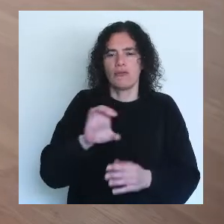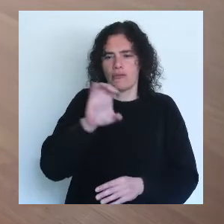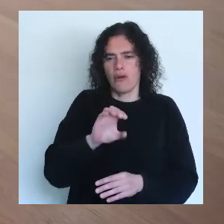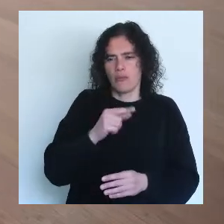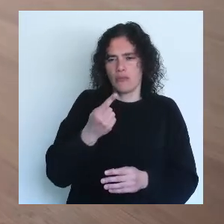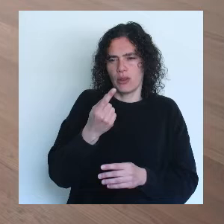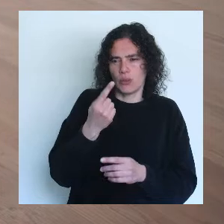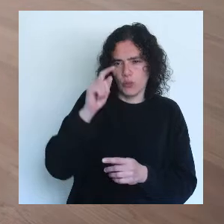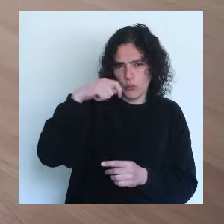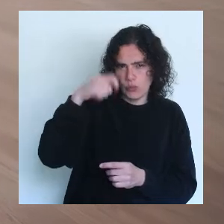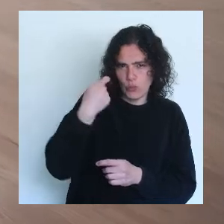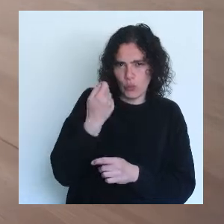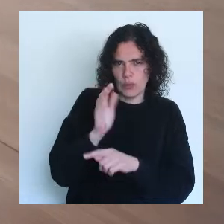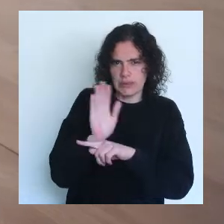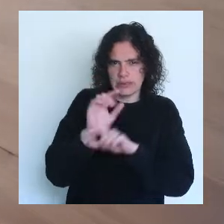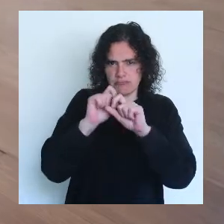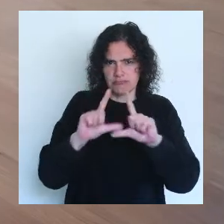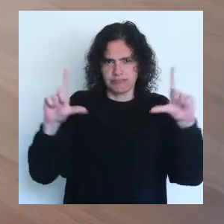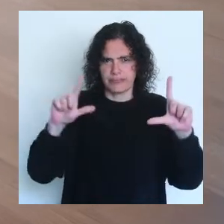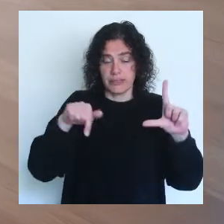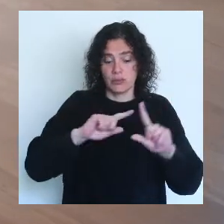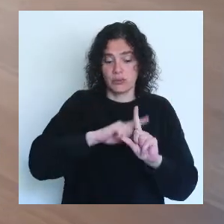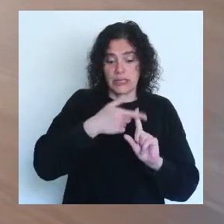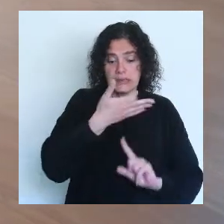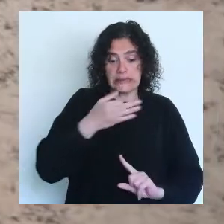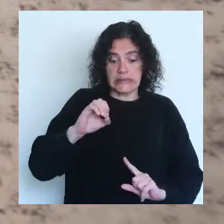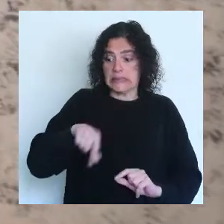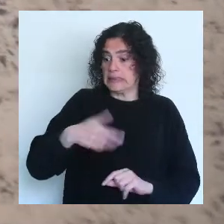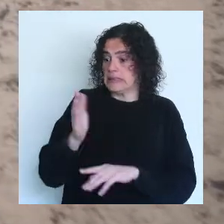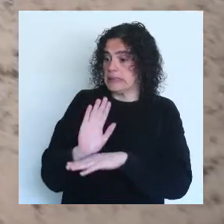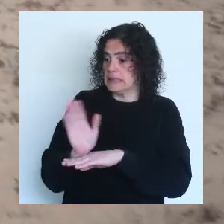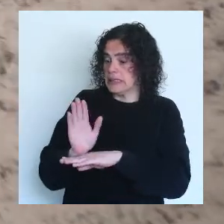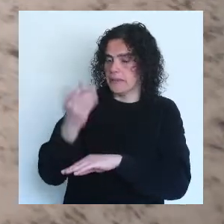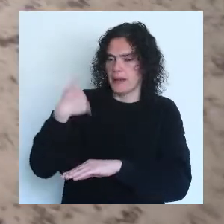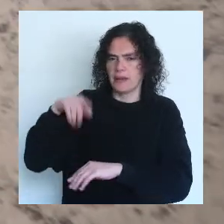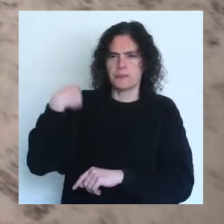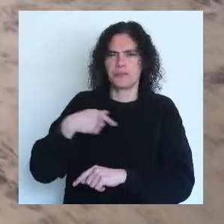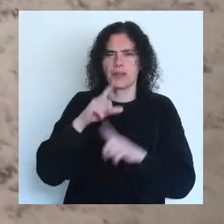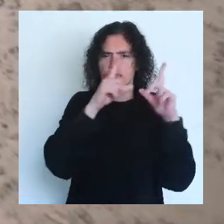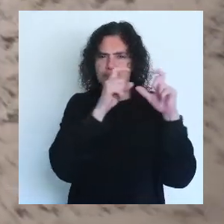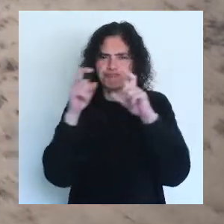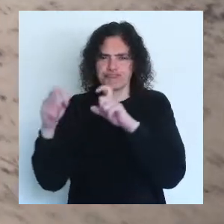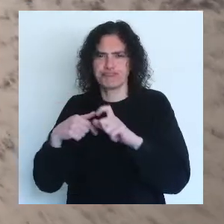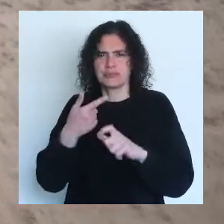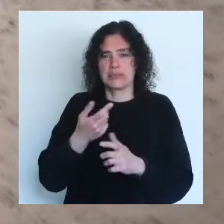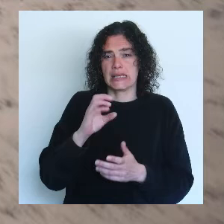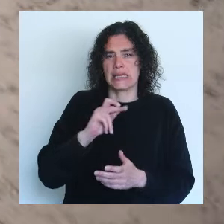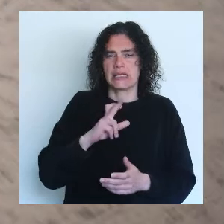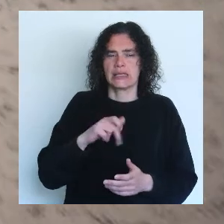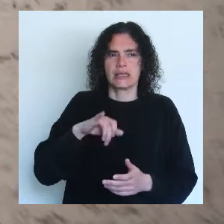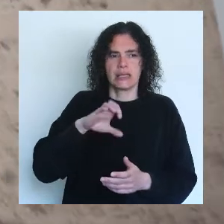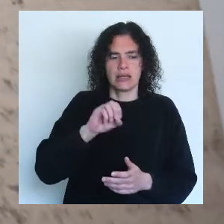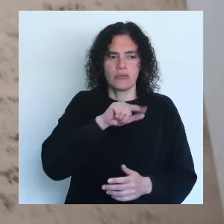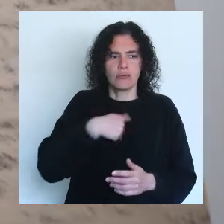the format of a movie screen. And you're in the 70s, and cinema, as we saw with photography,